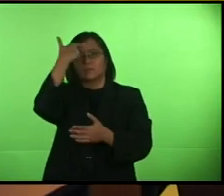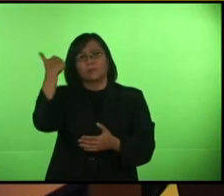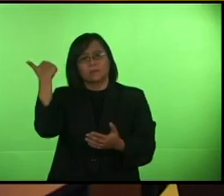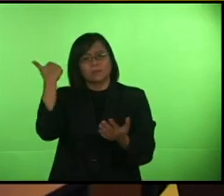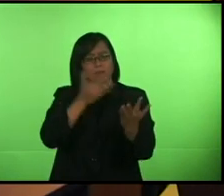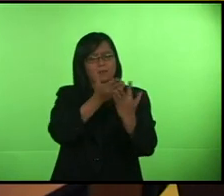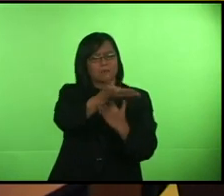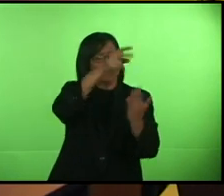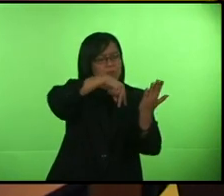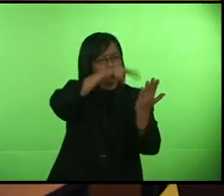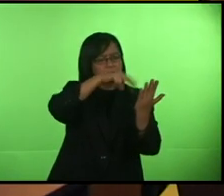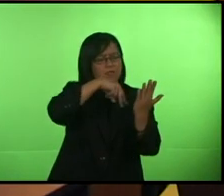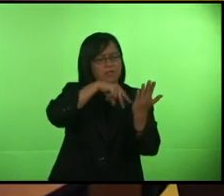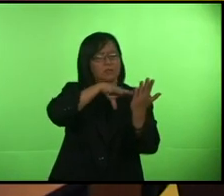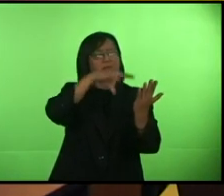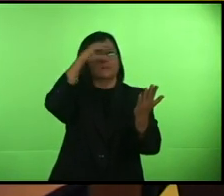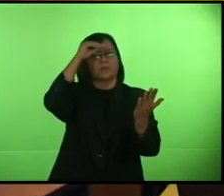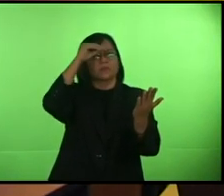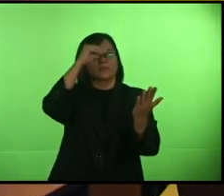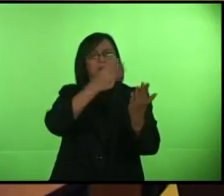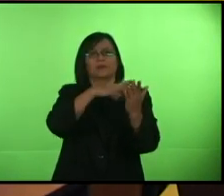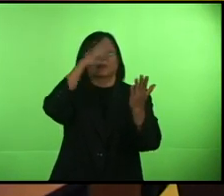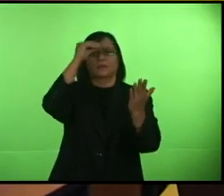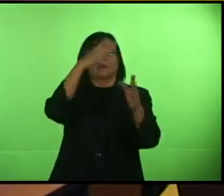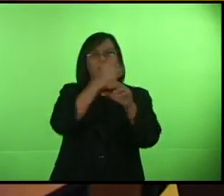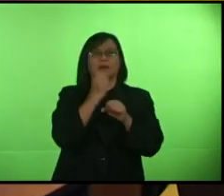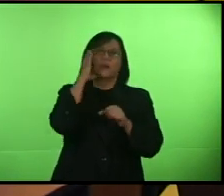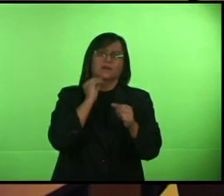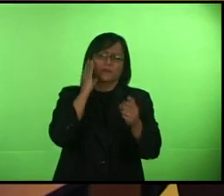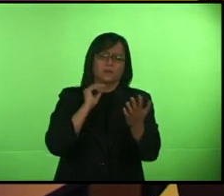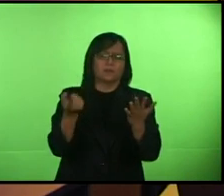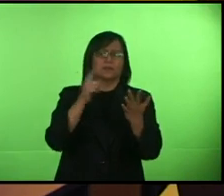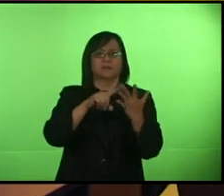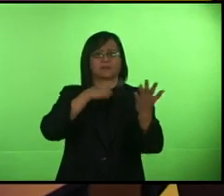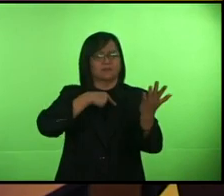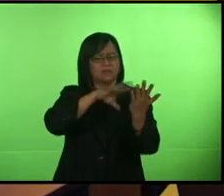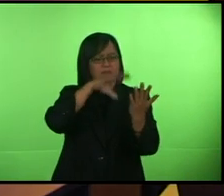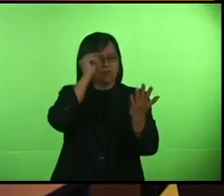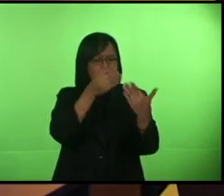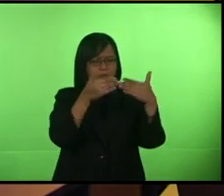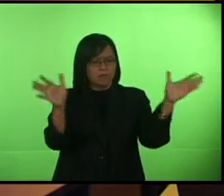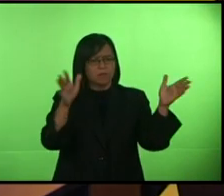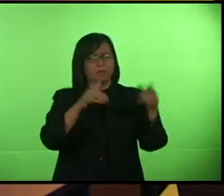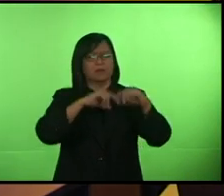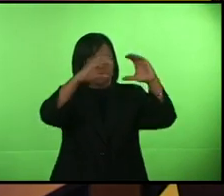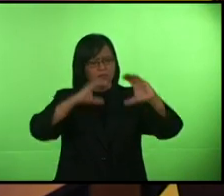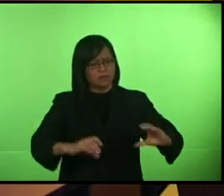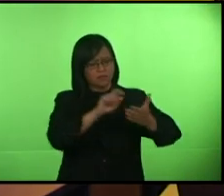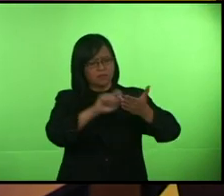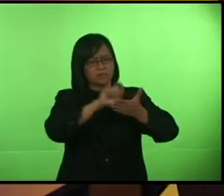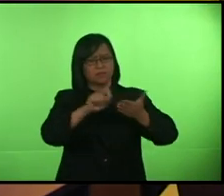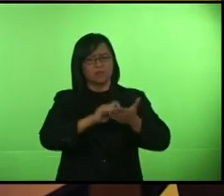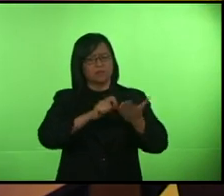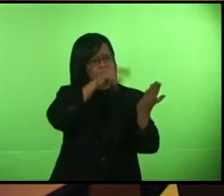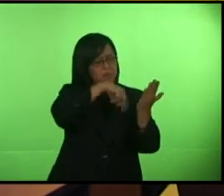Because through reading, you can gain experience and exposures to all the writing styles. You read